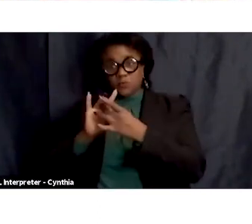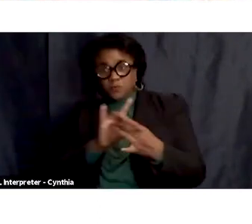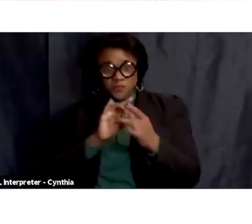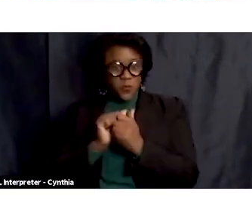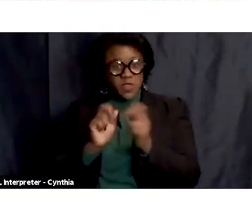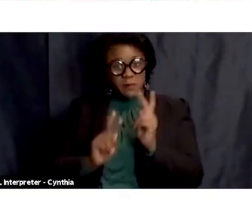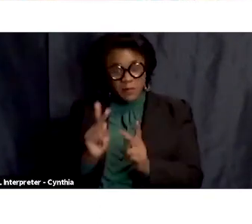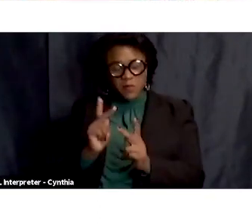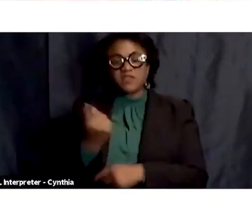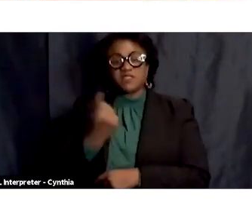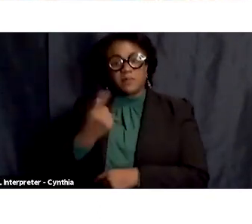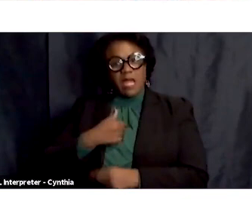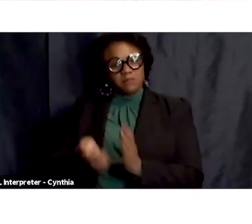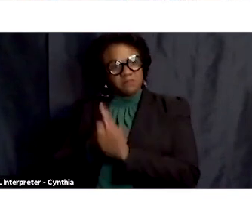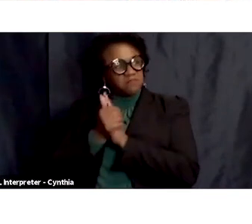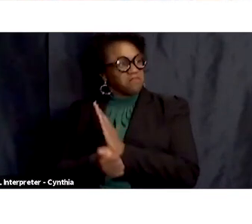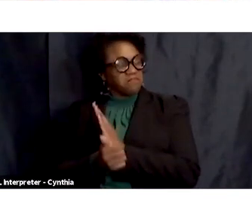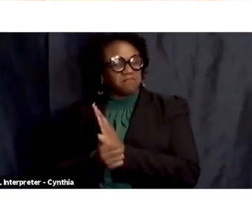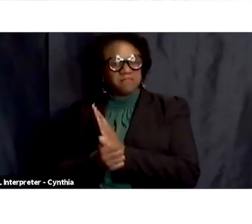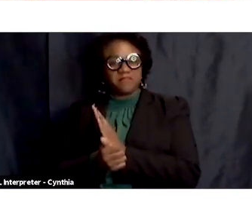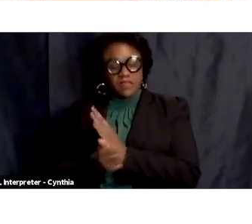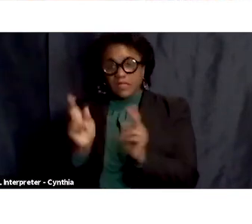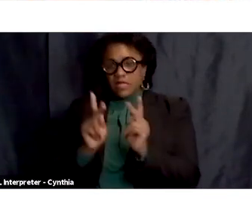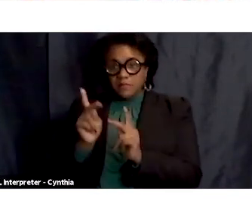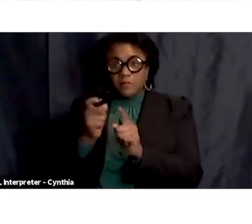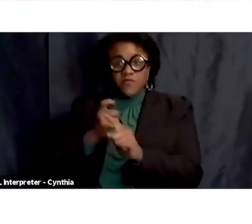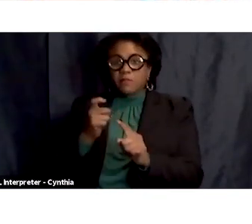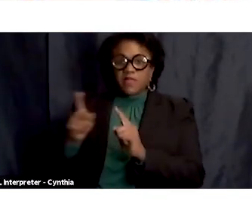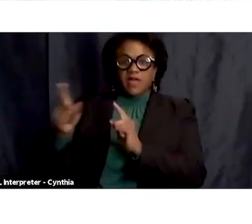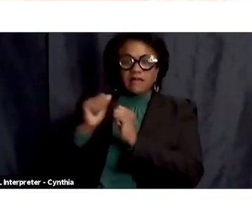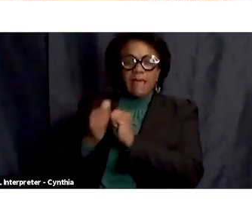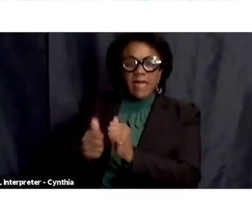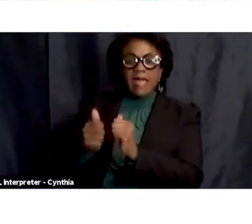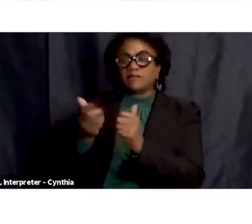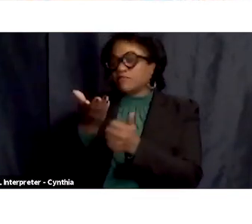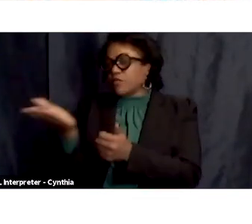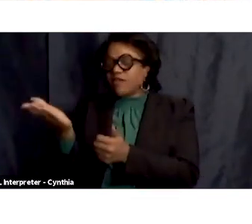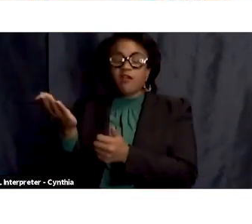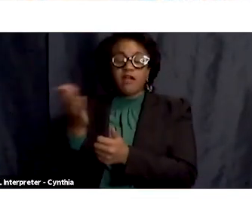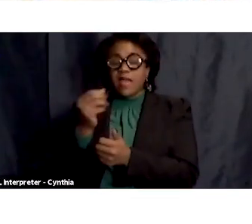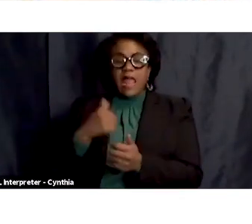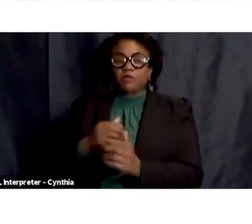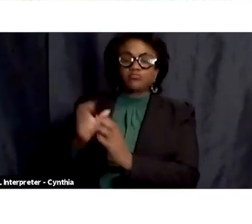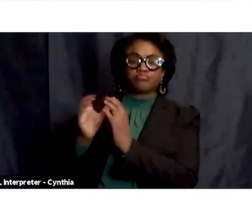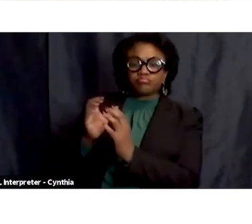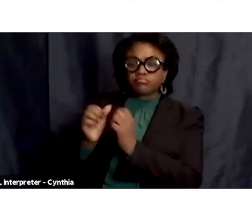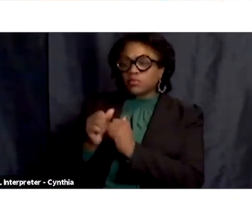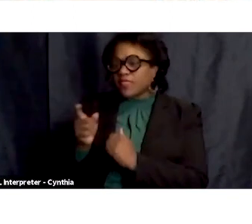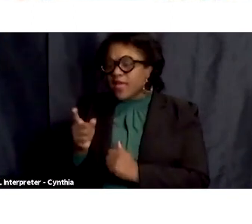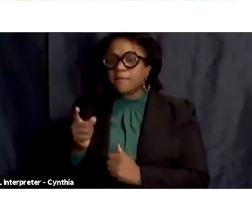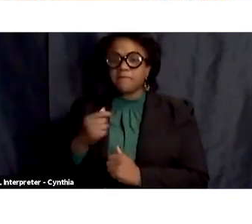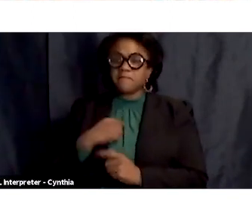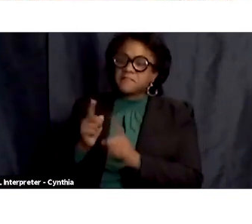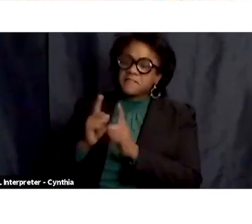it was something that I was good at doing. And there were people from the campaign who were there. And as I was having a conversation with them, I asked, so